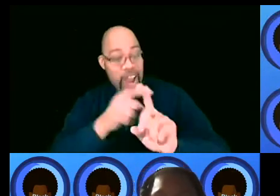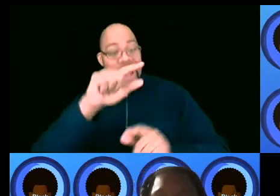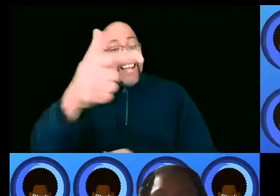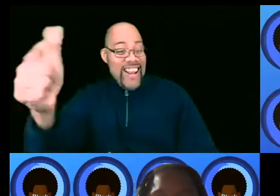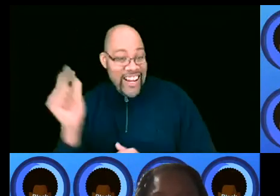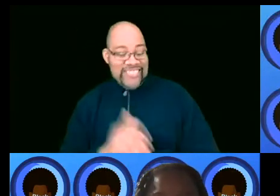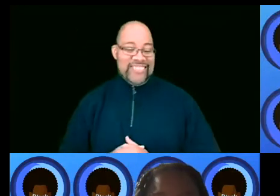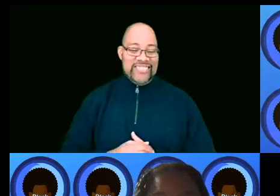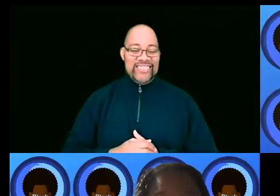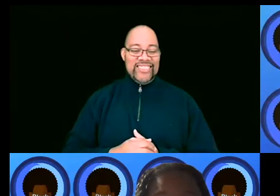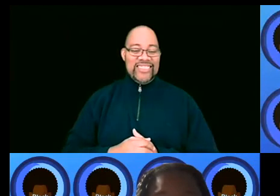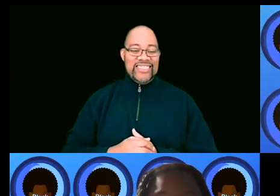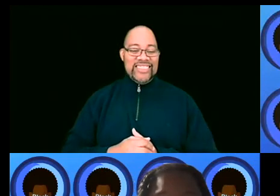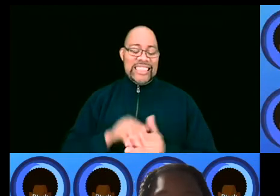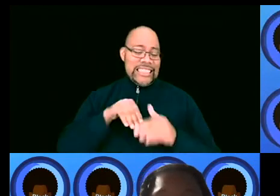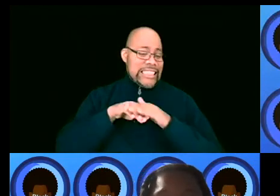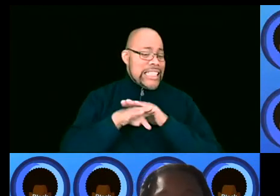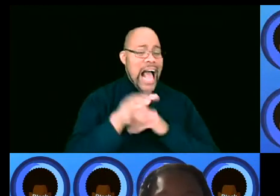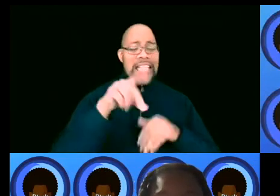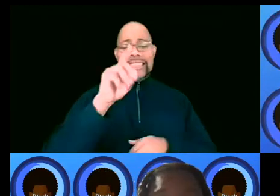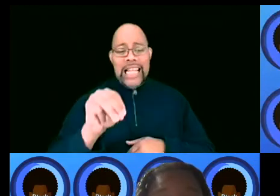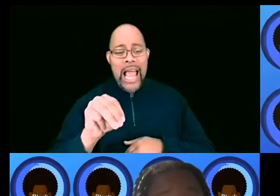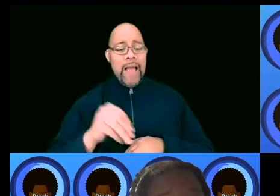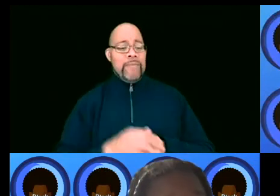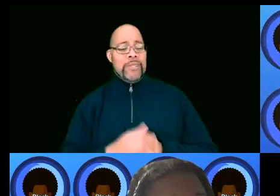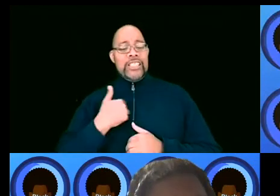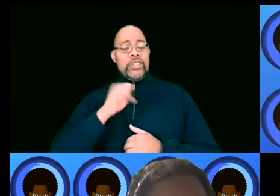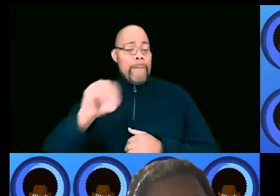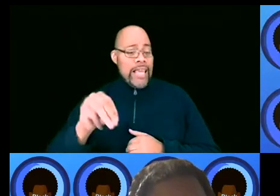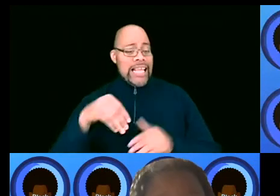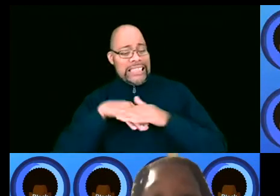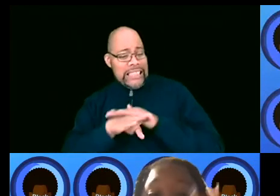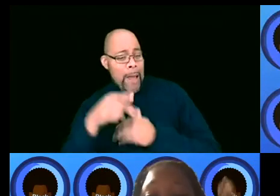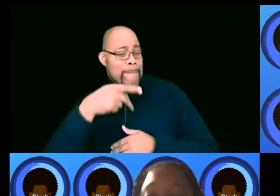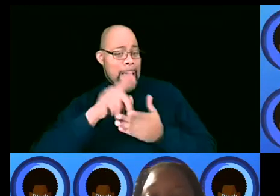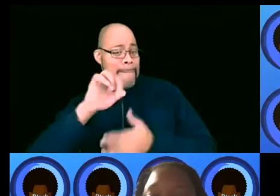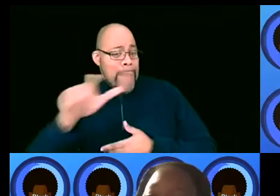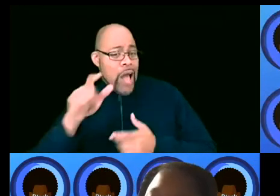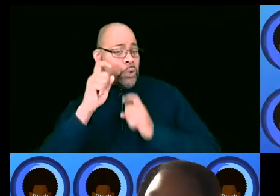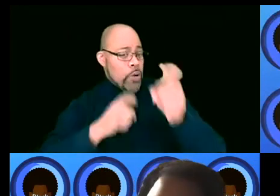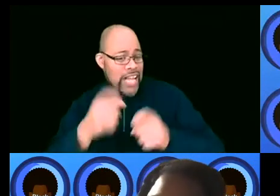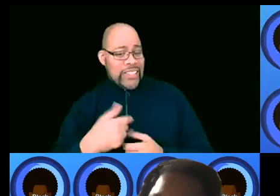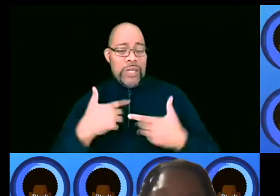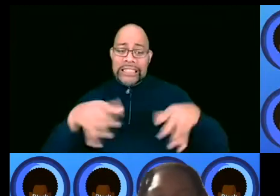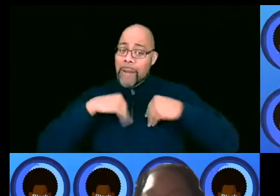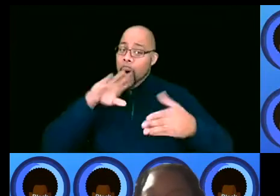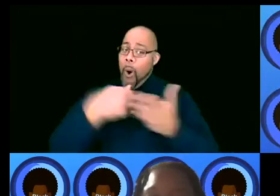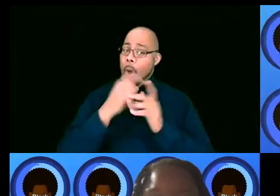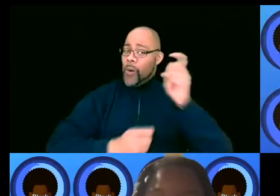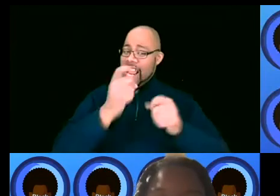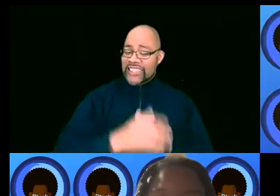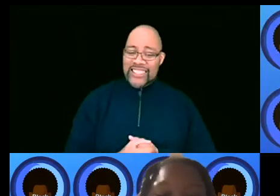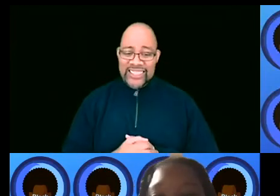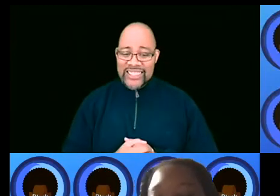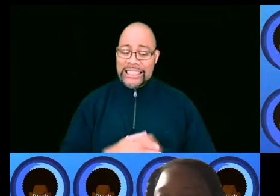friend. Slide in our DM. Look, slide on our social media. Slide in our PayPal donations as well. We take all donations. We take all